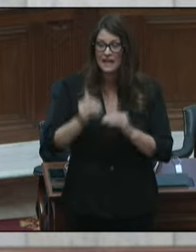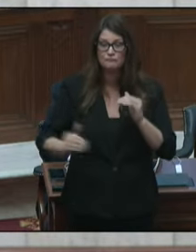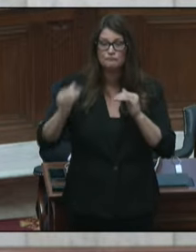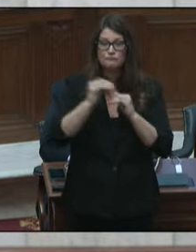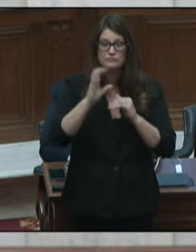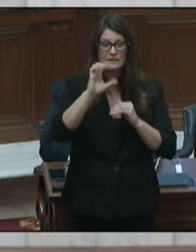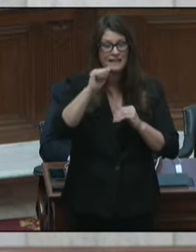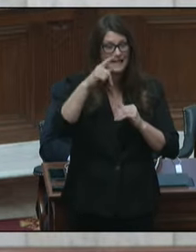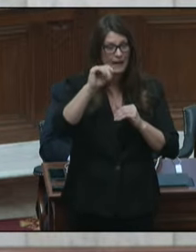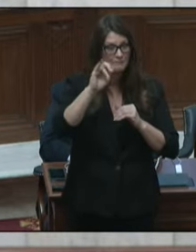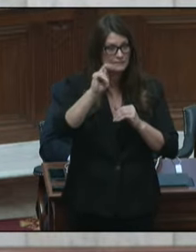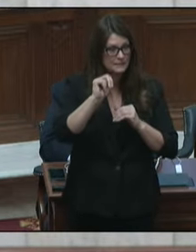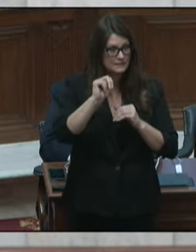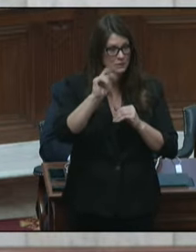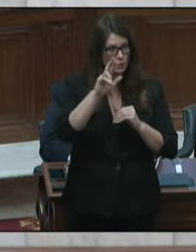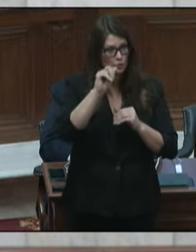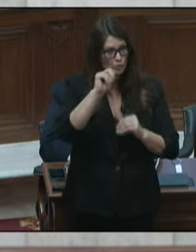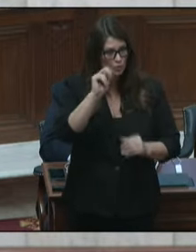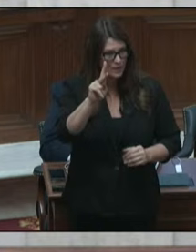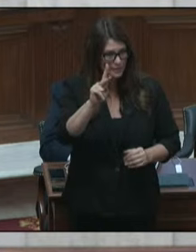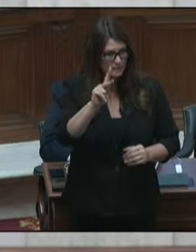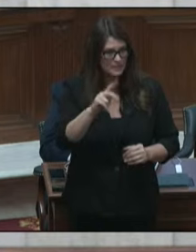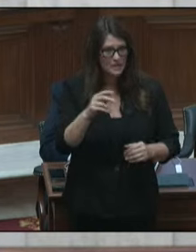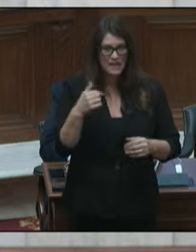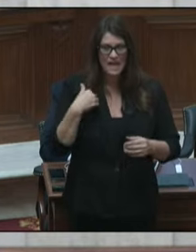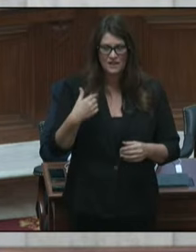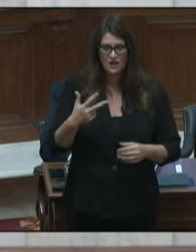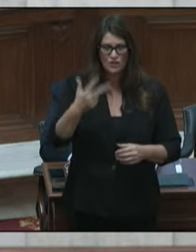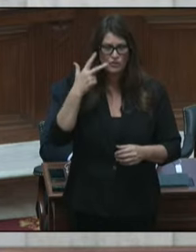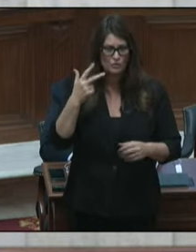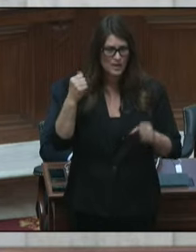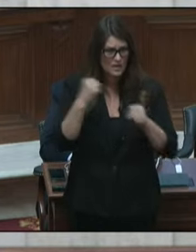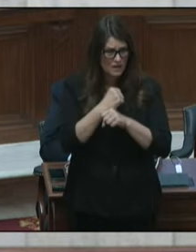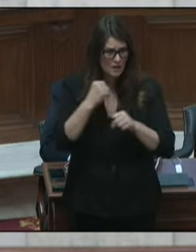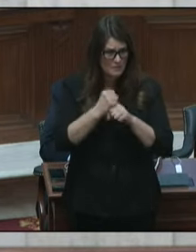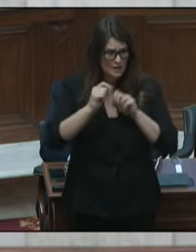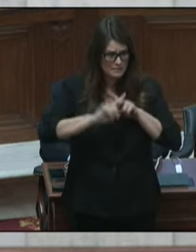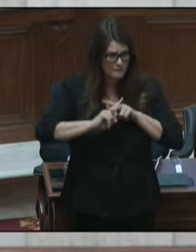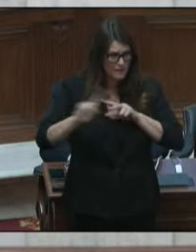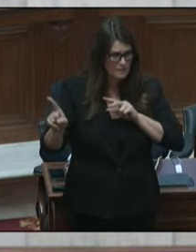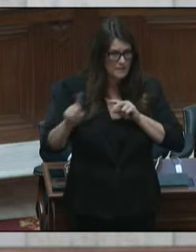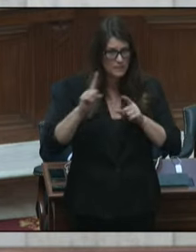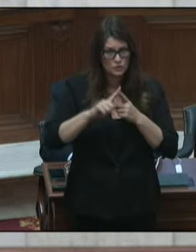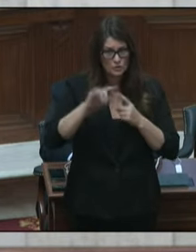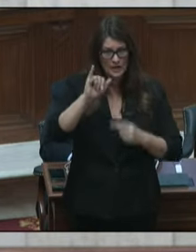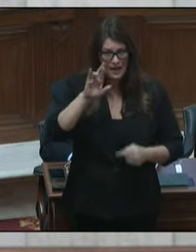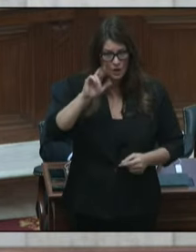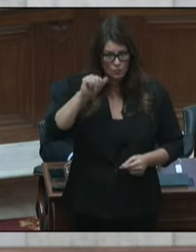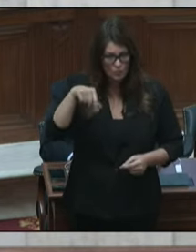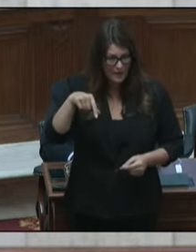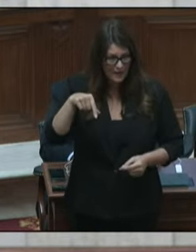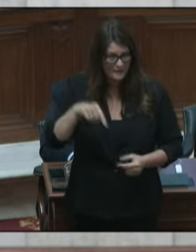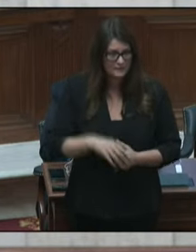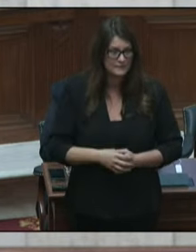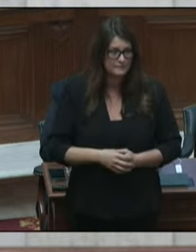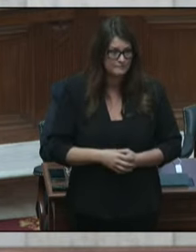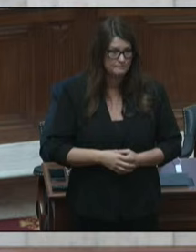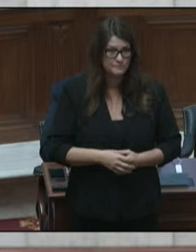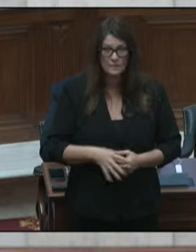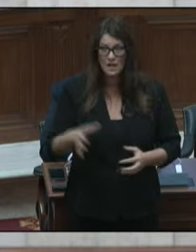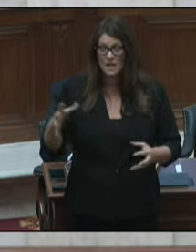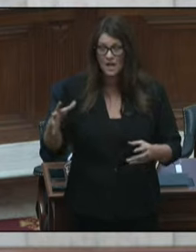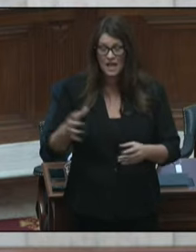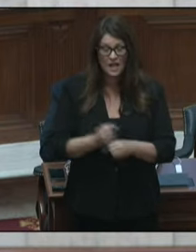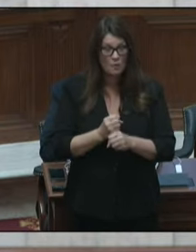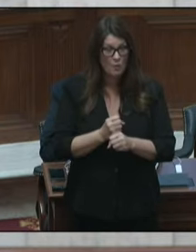captain. He completed 3 combat deployments to Iraq. He won the